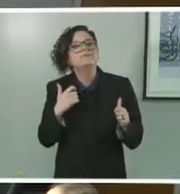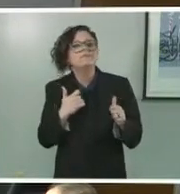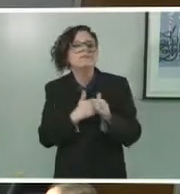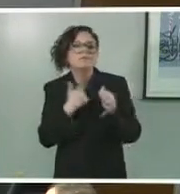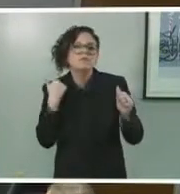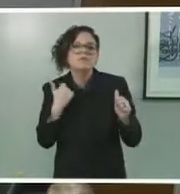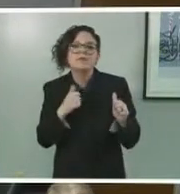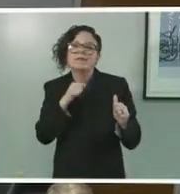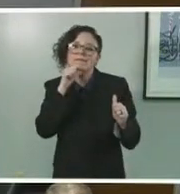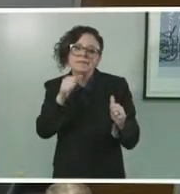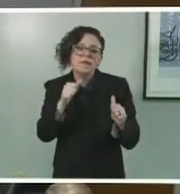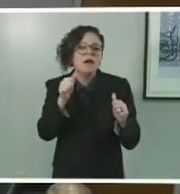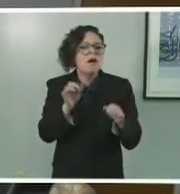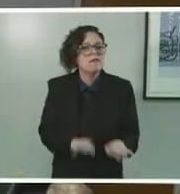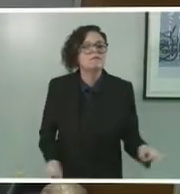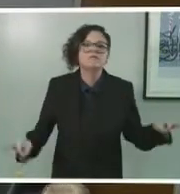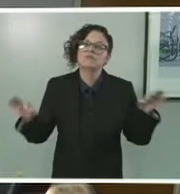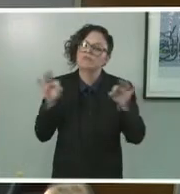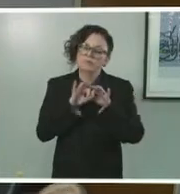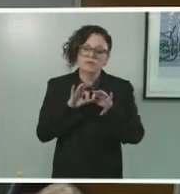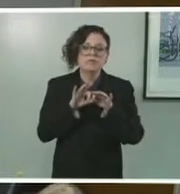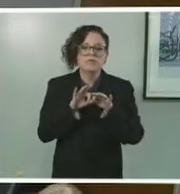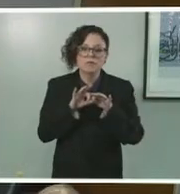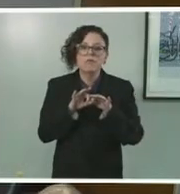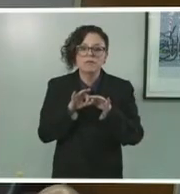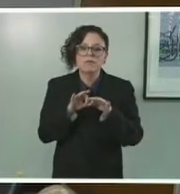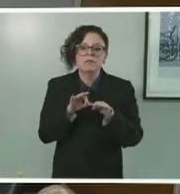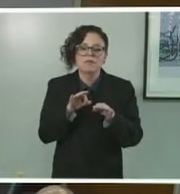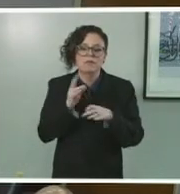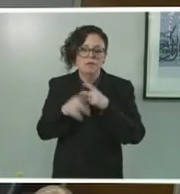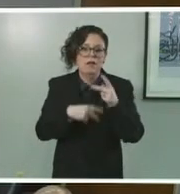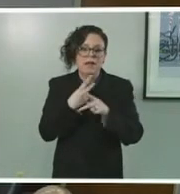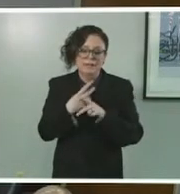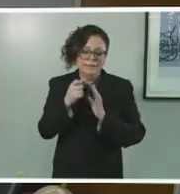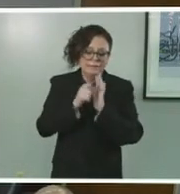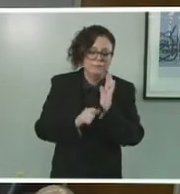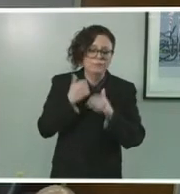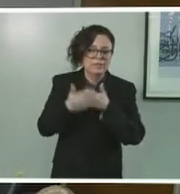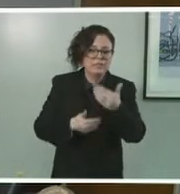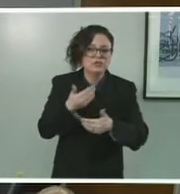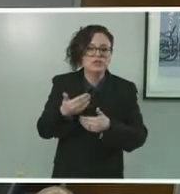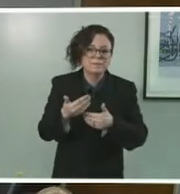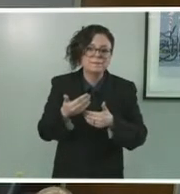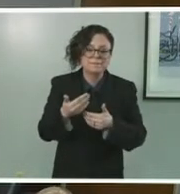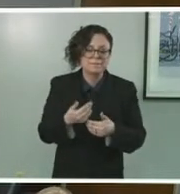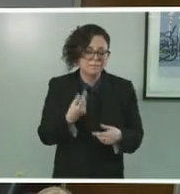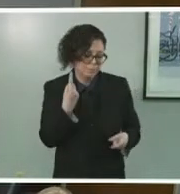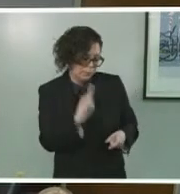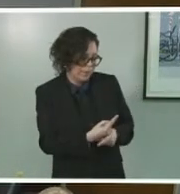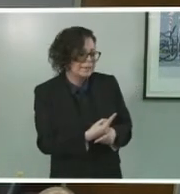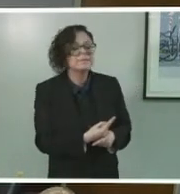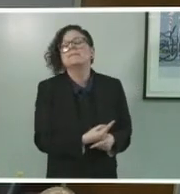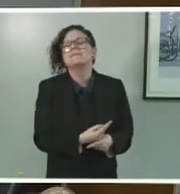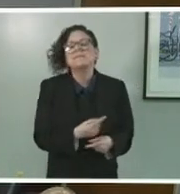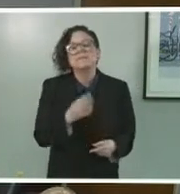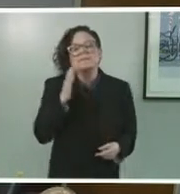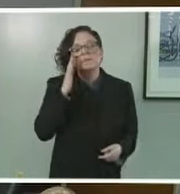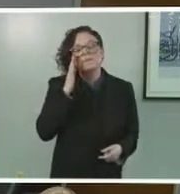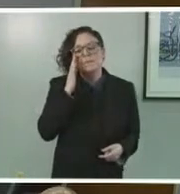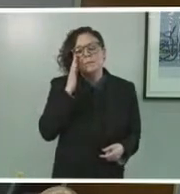non-critical procedures, Correct. elective procedures. That's correct. Okay. Someone asked about the